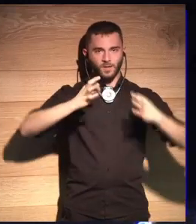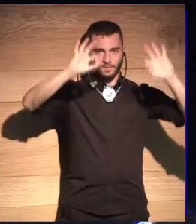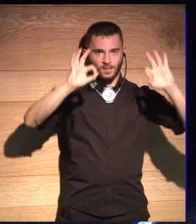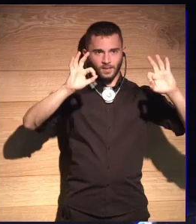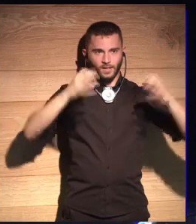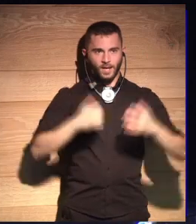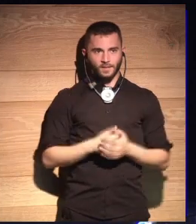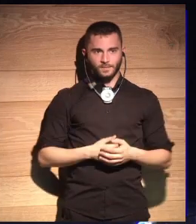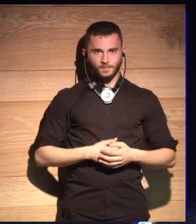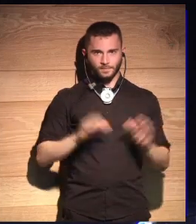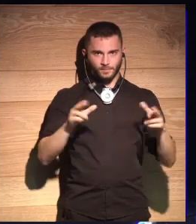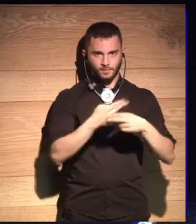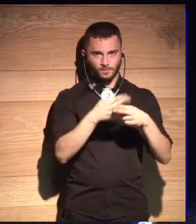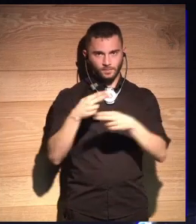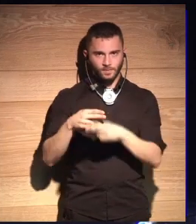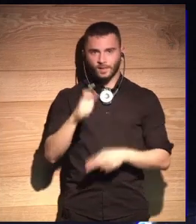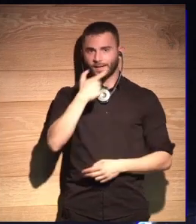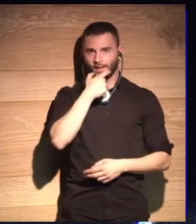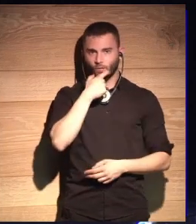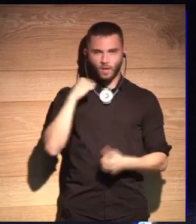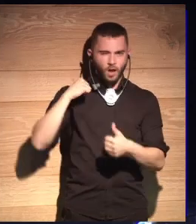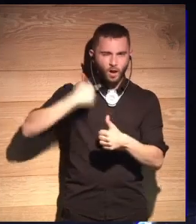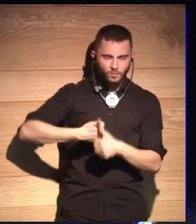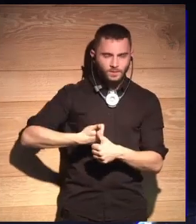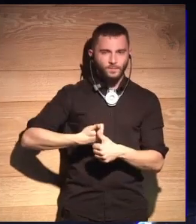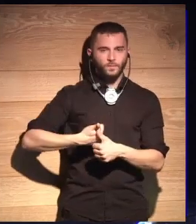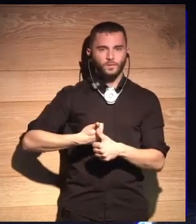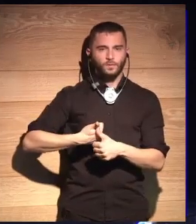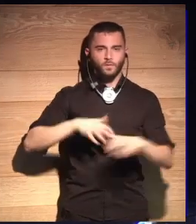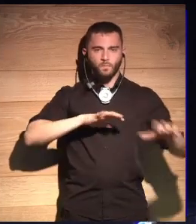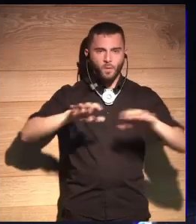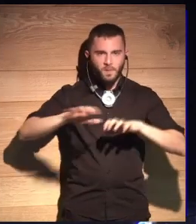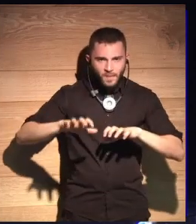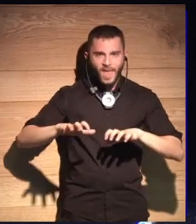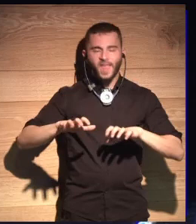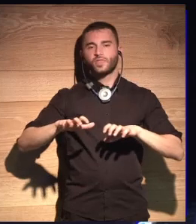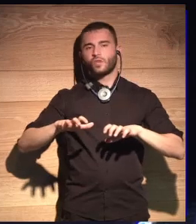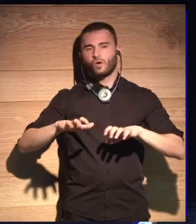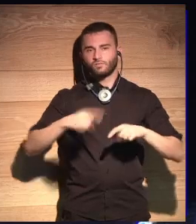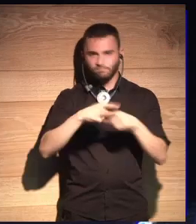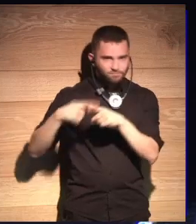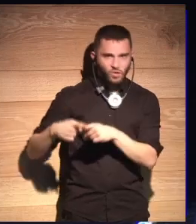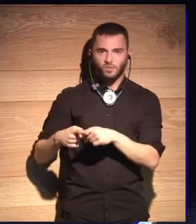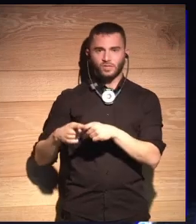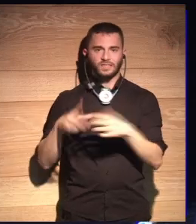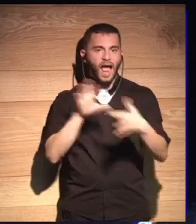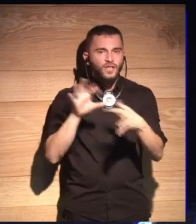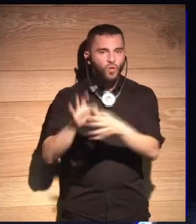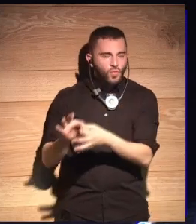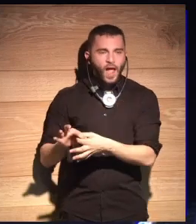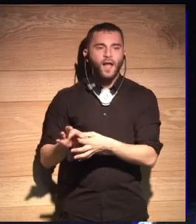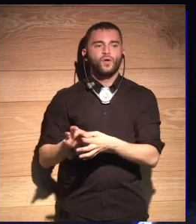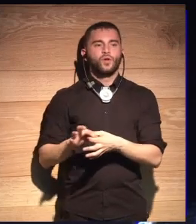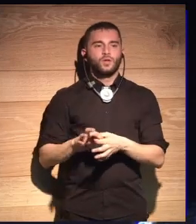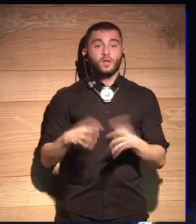has been something which has had a kind of grassroots movement associated with it, which seems to have been quite effective in some ways.